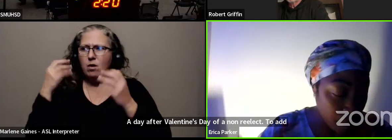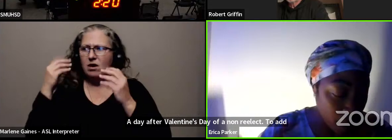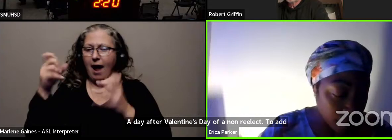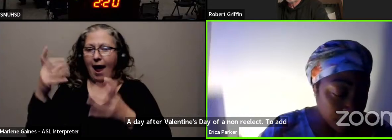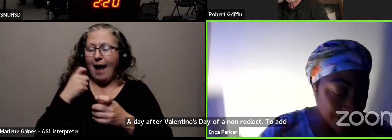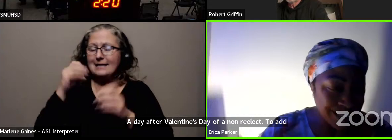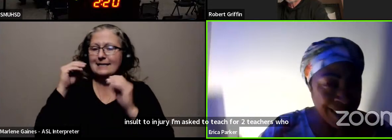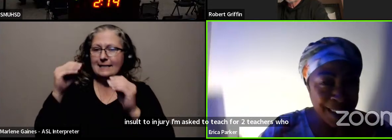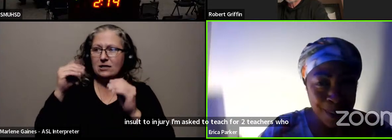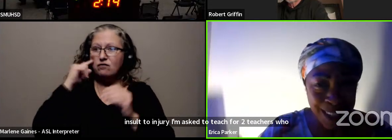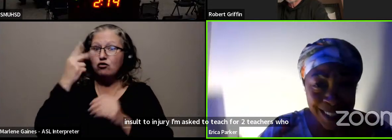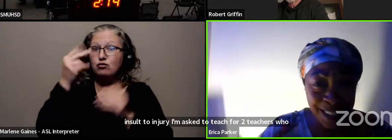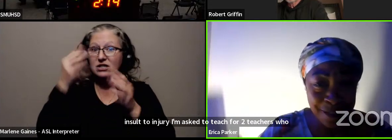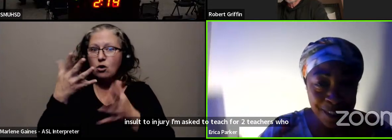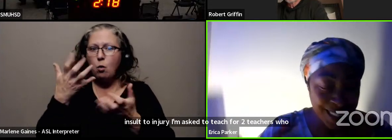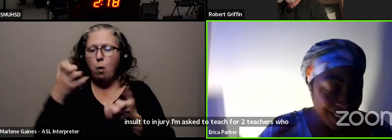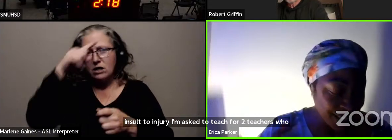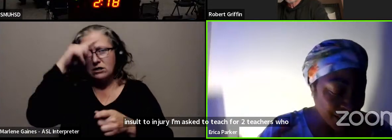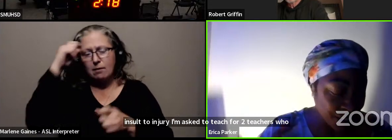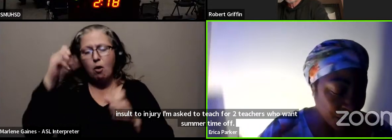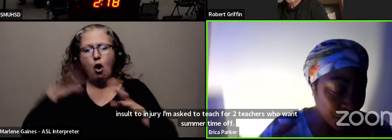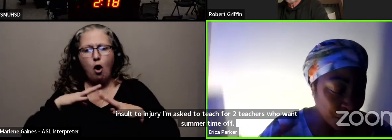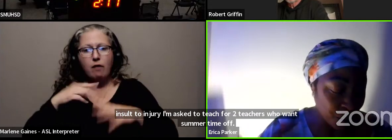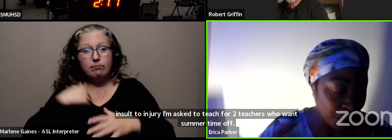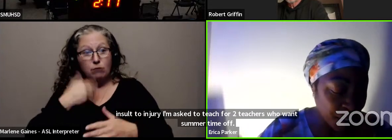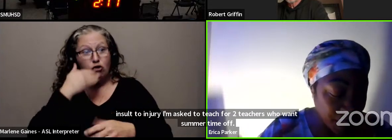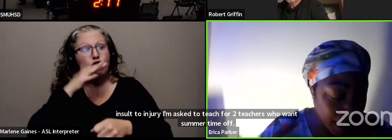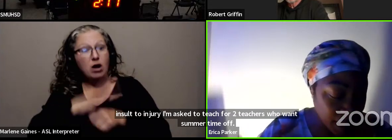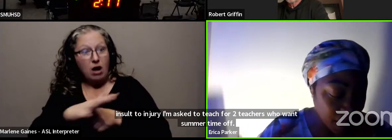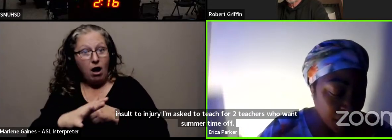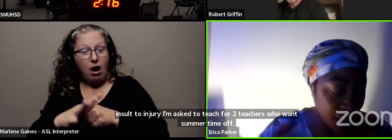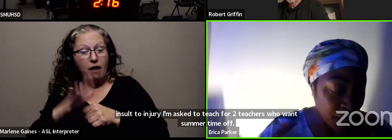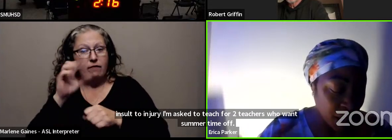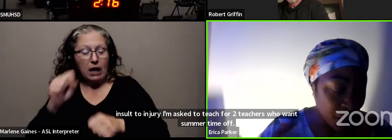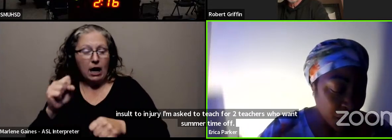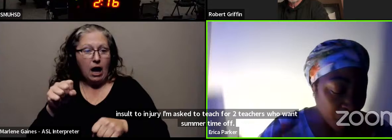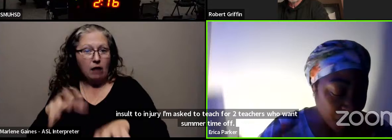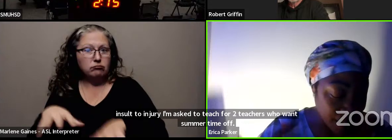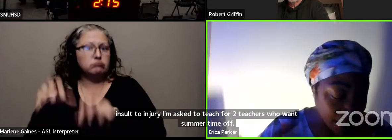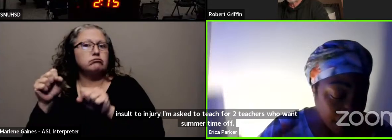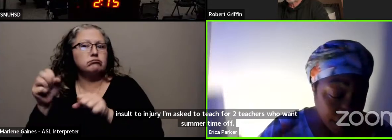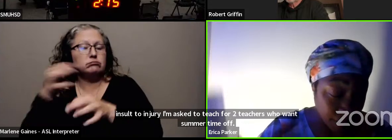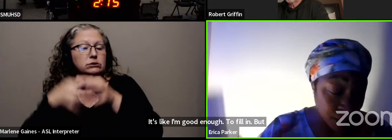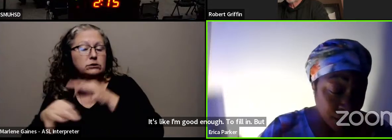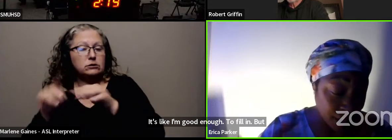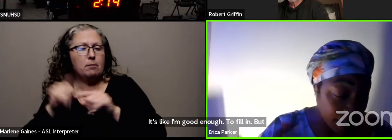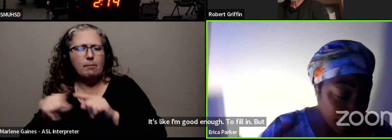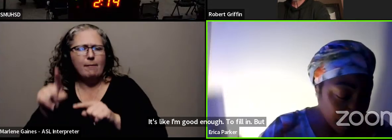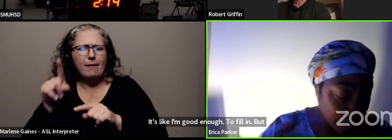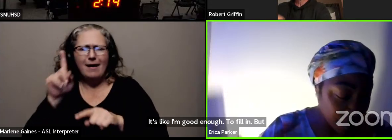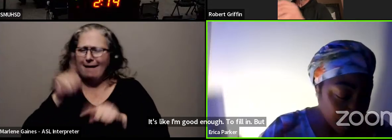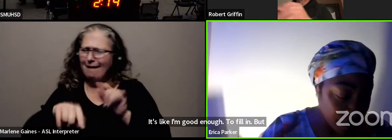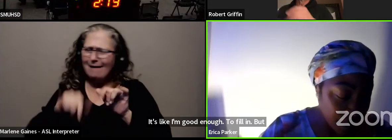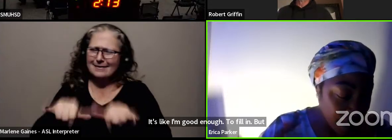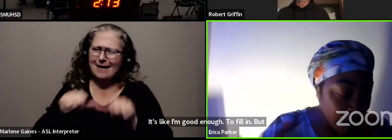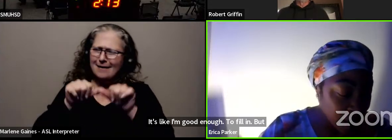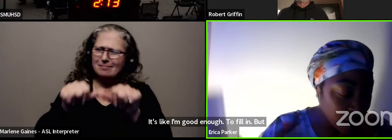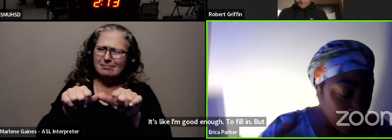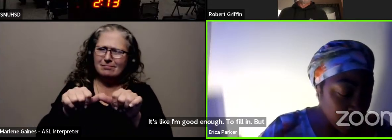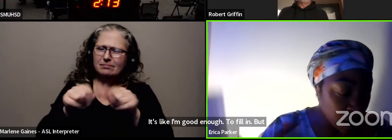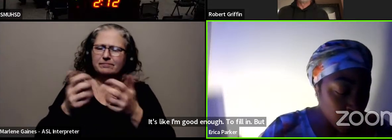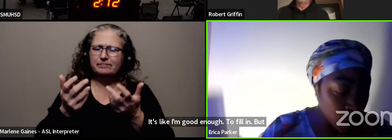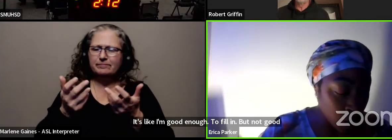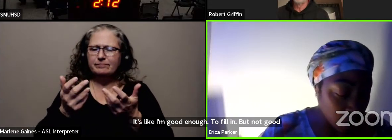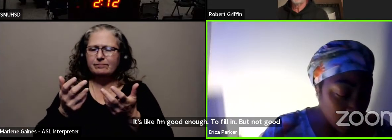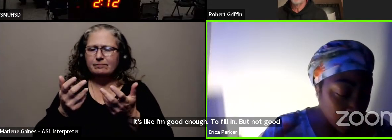summer time off. It's like I'm good enough to fill in, but not good enough to stay.